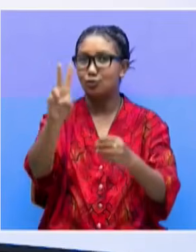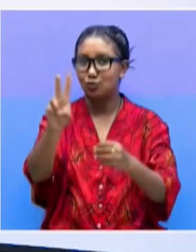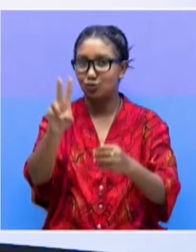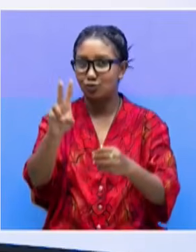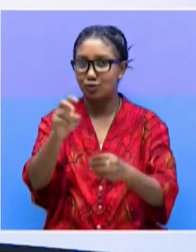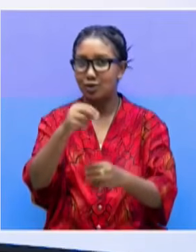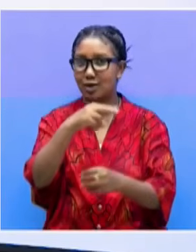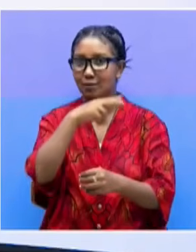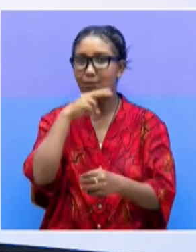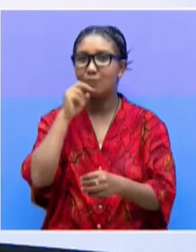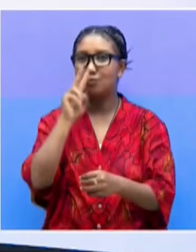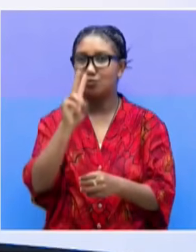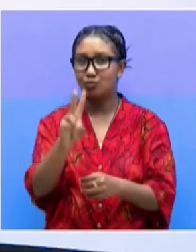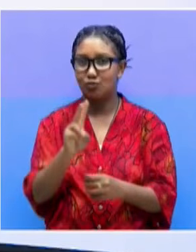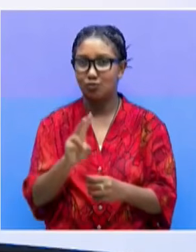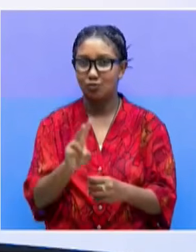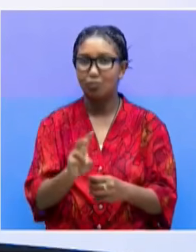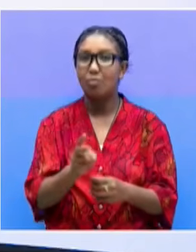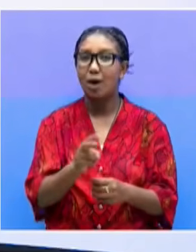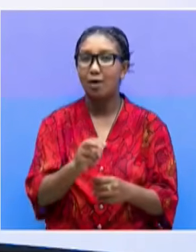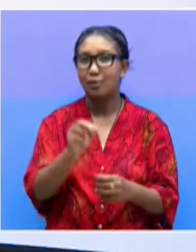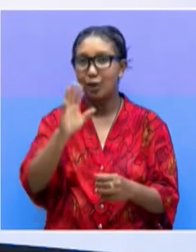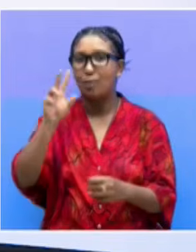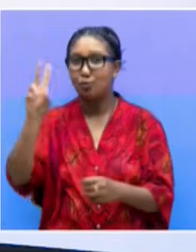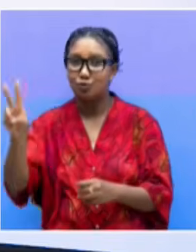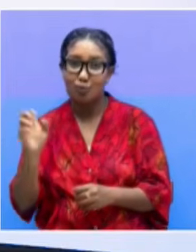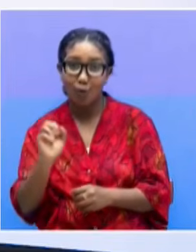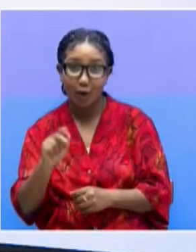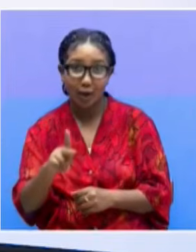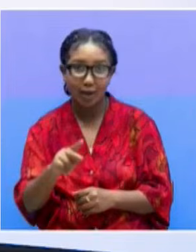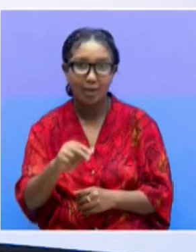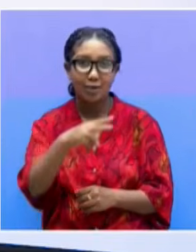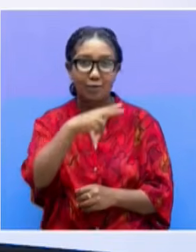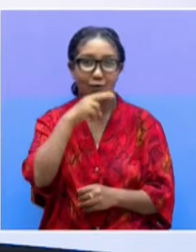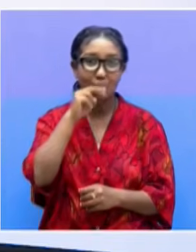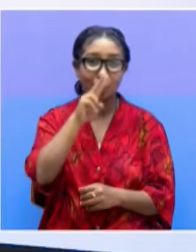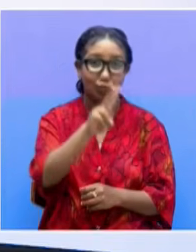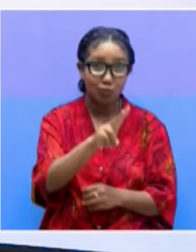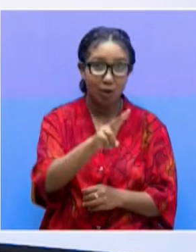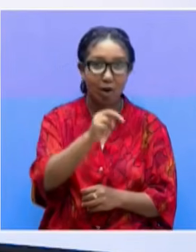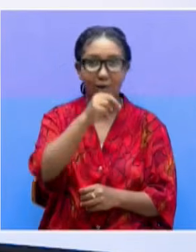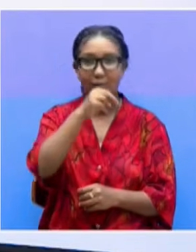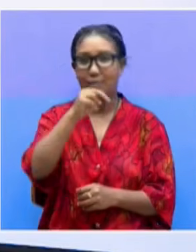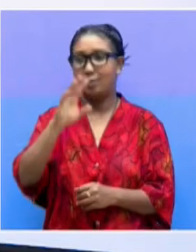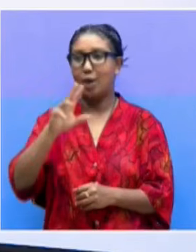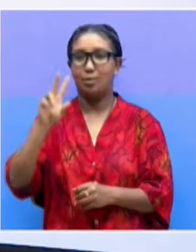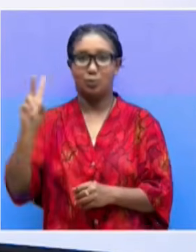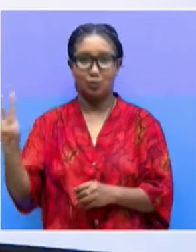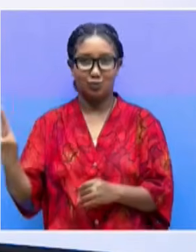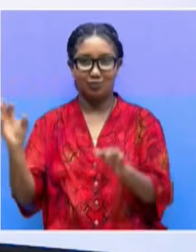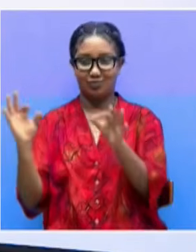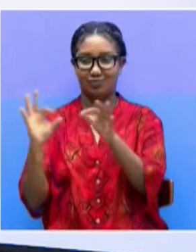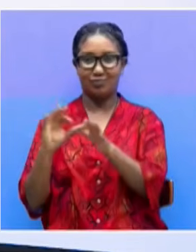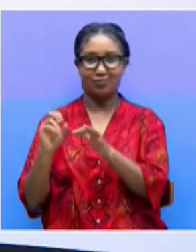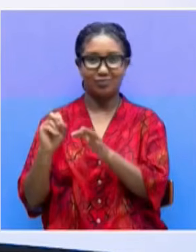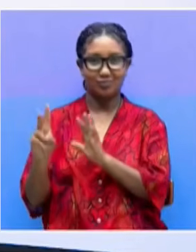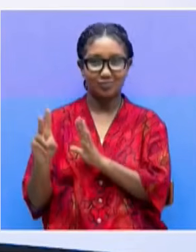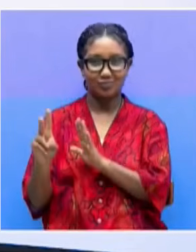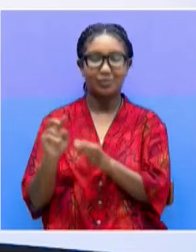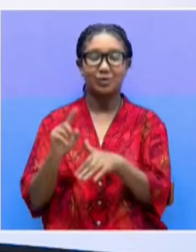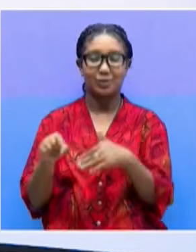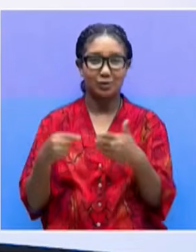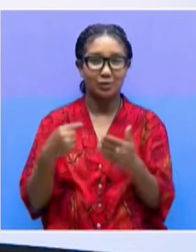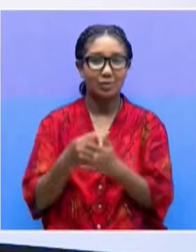Verb 2 on the type 2. Yeah? Verb 2 on the type 2, okay? Okay,